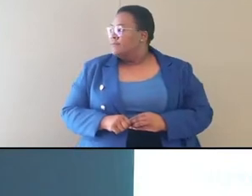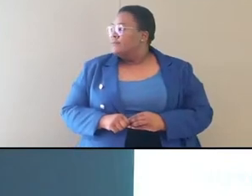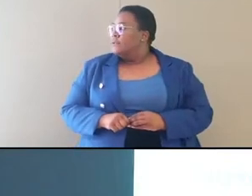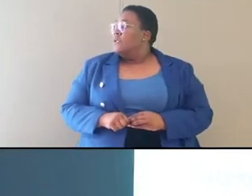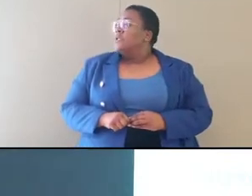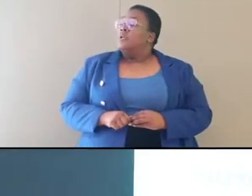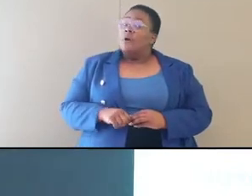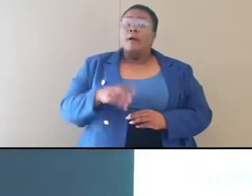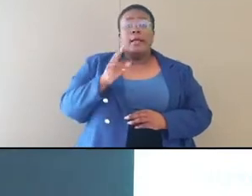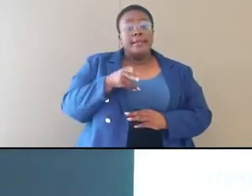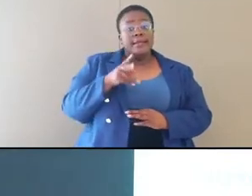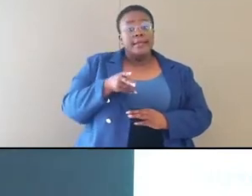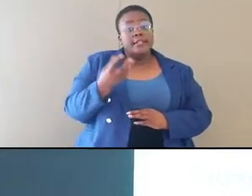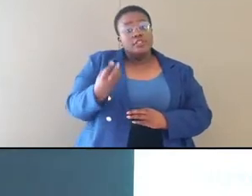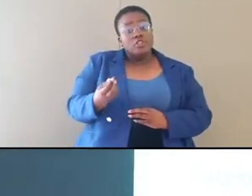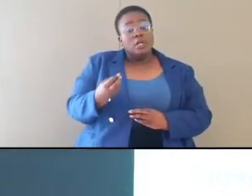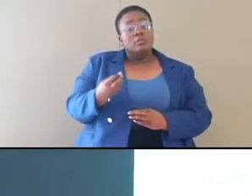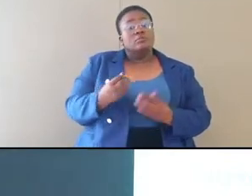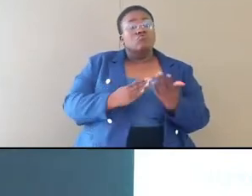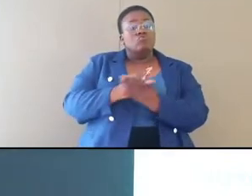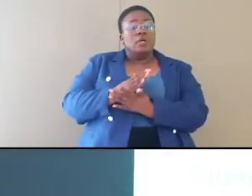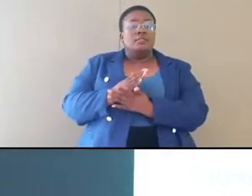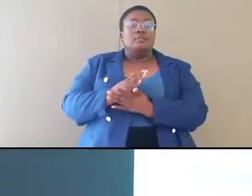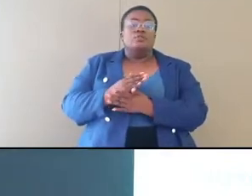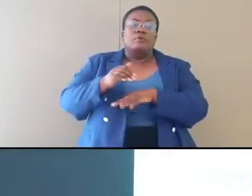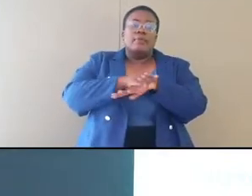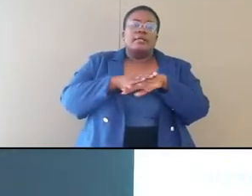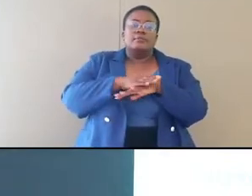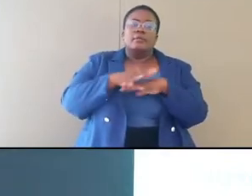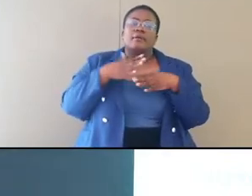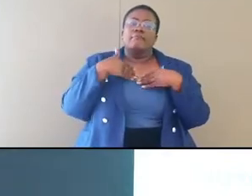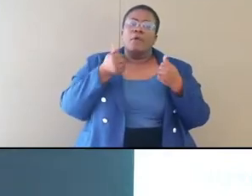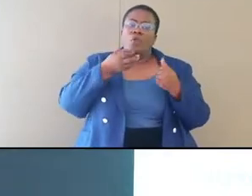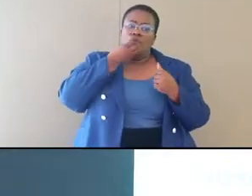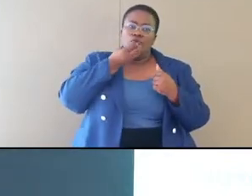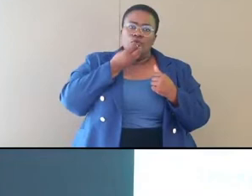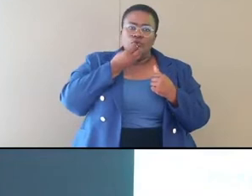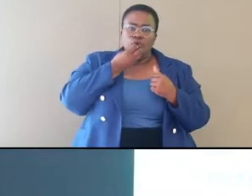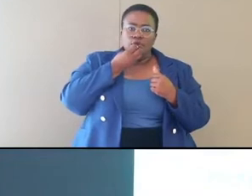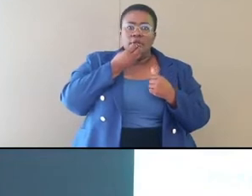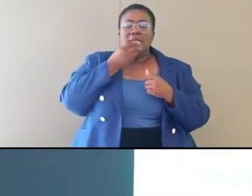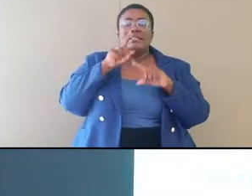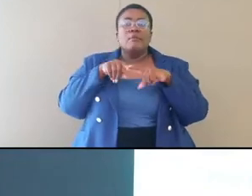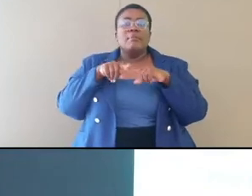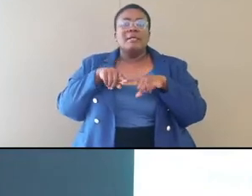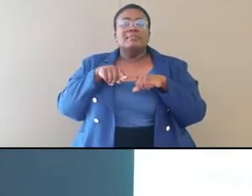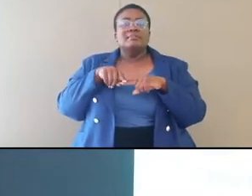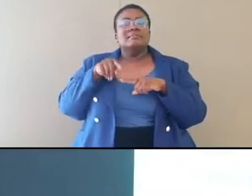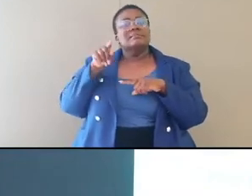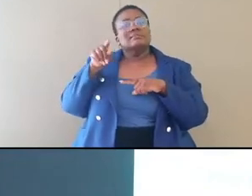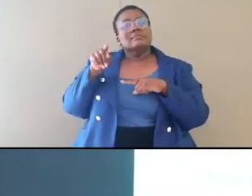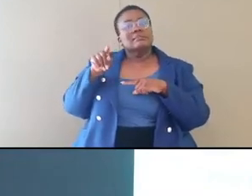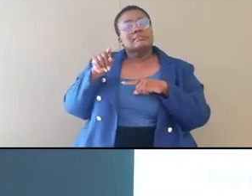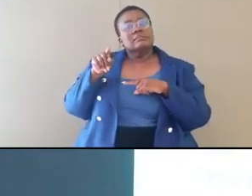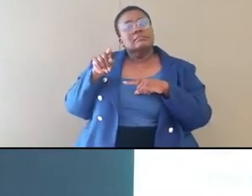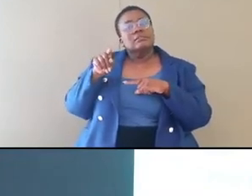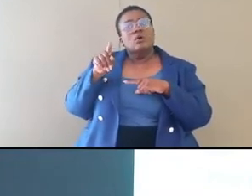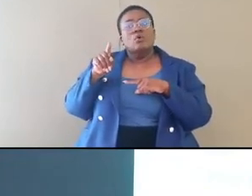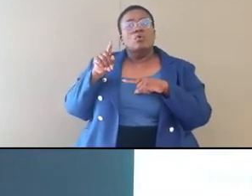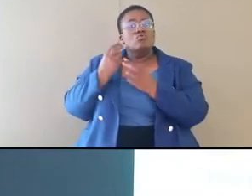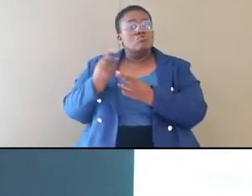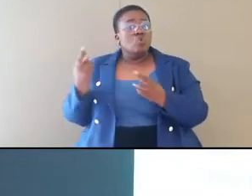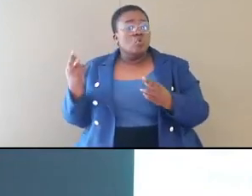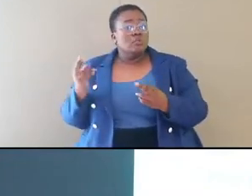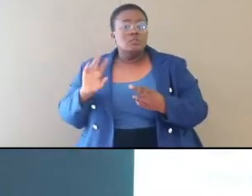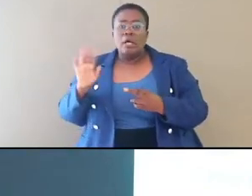is that it's not subject to progressive realisation and available resources. It's an immediately realisable right. And